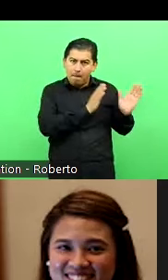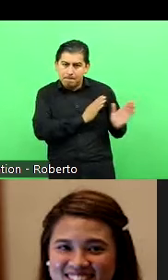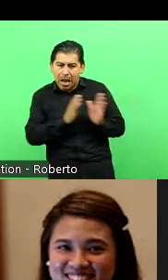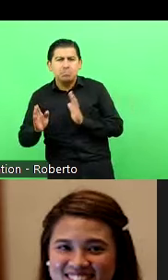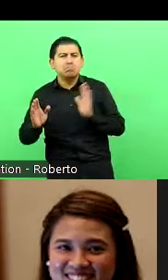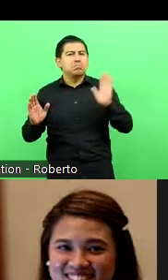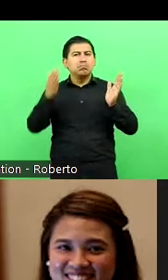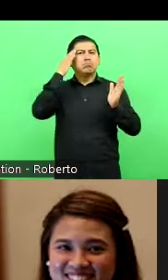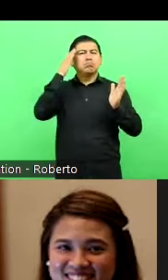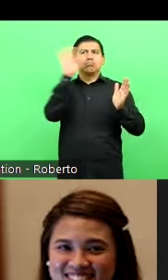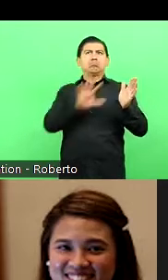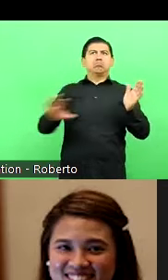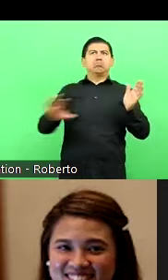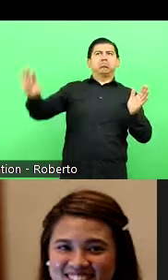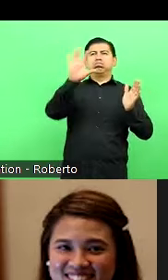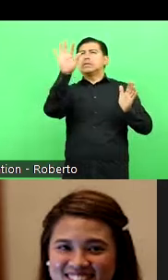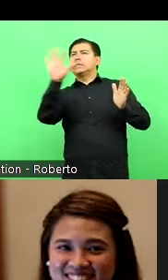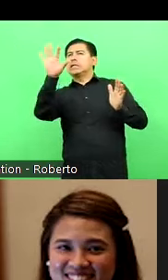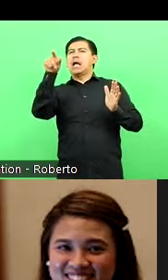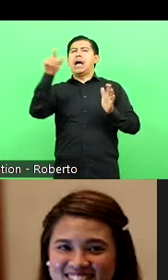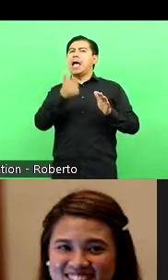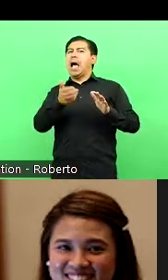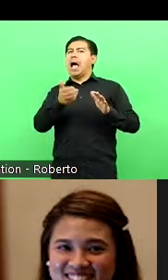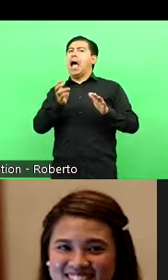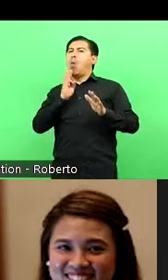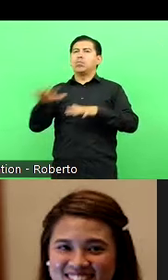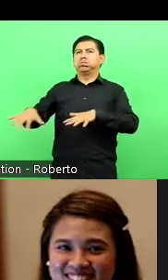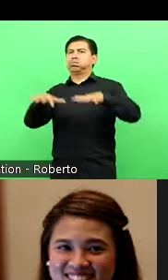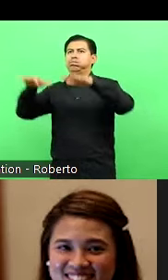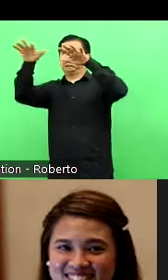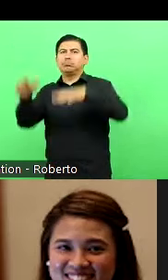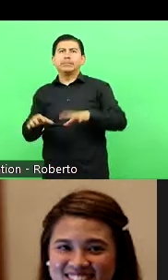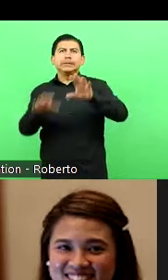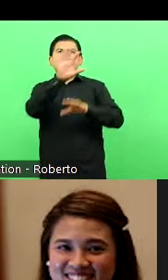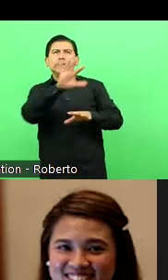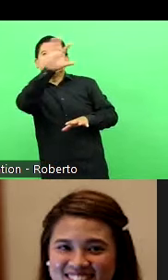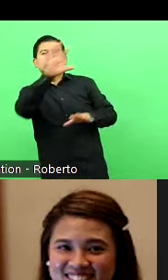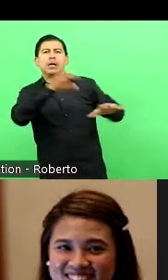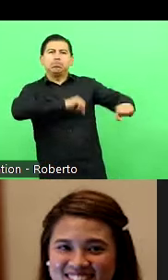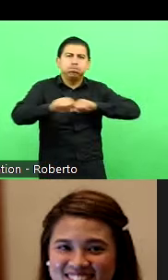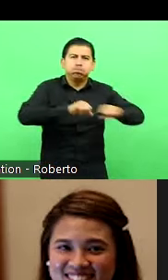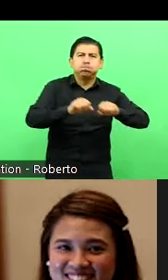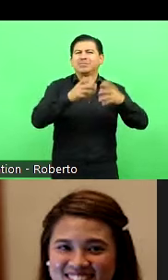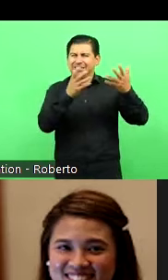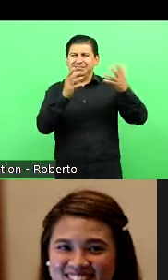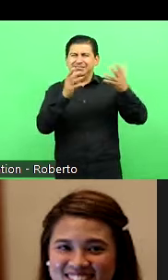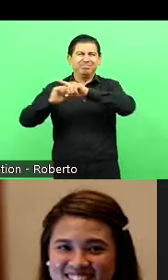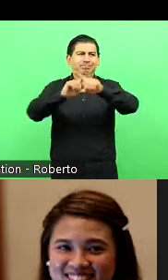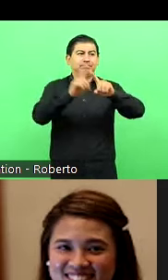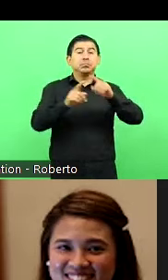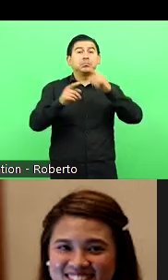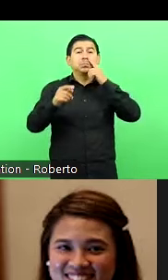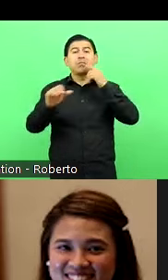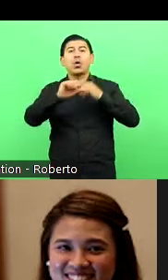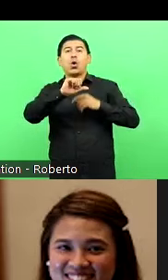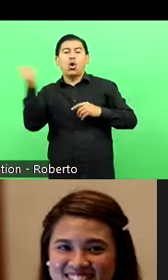area. As you can also see, there is the purple line on the right side of the map, which depicts the West Valley